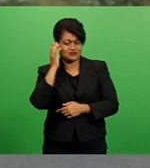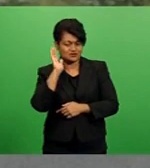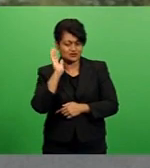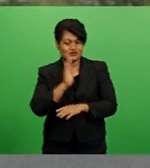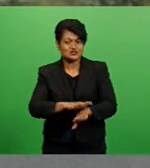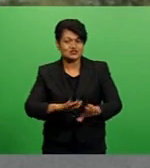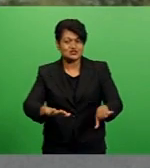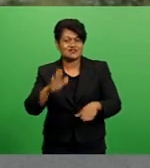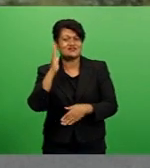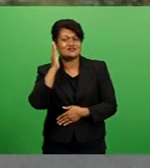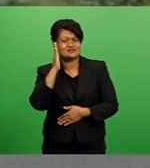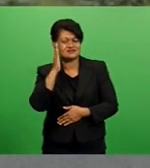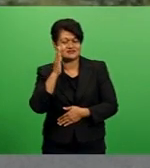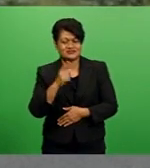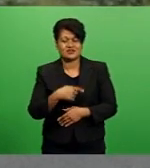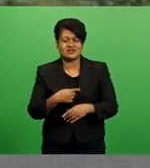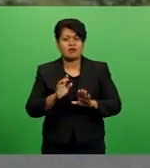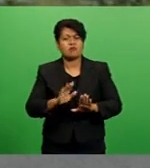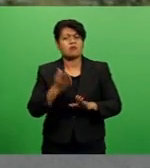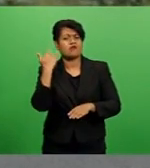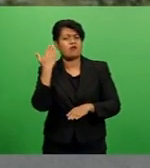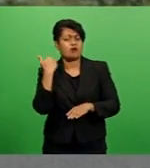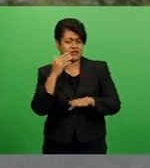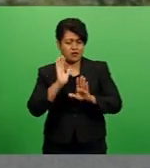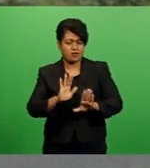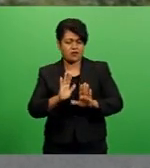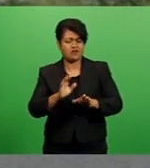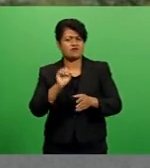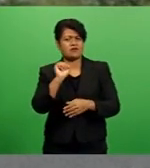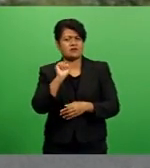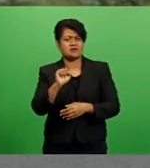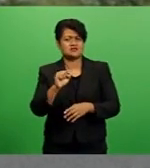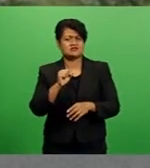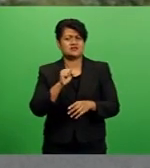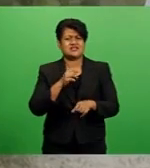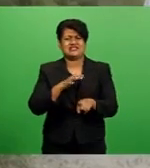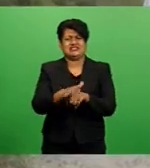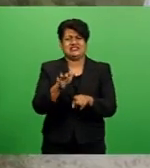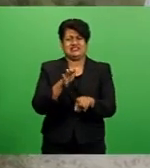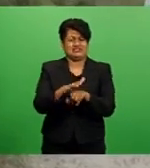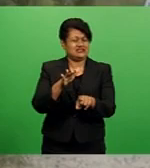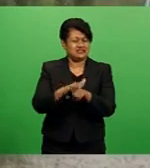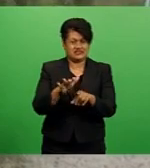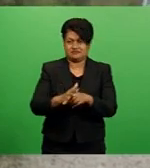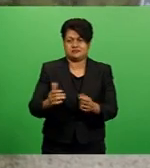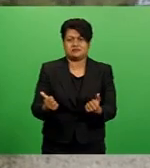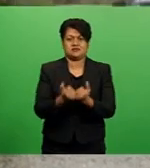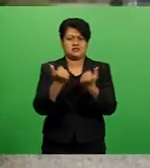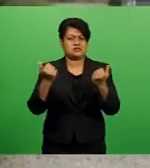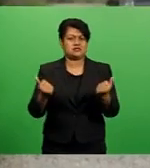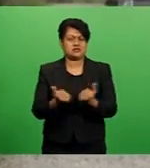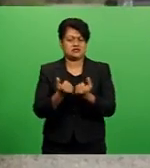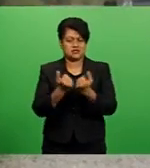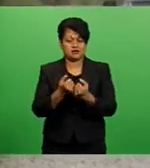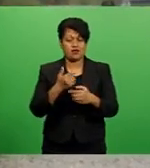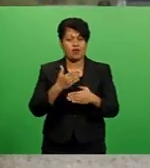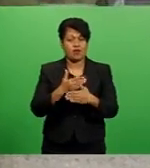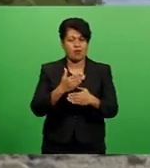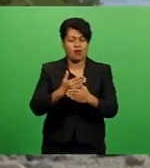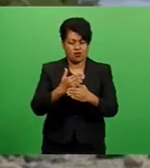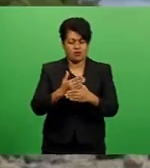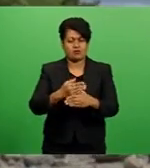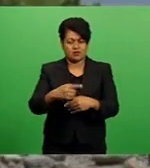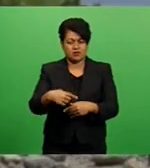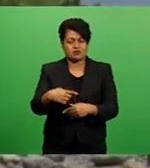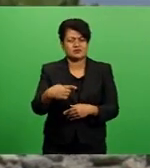dust as they waited for their bus, or even while walking home. Work is expected to continue further on as